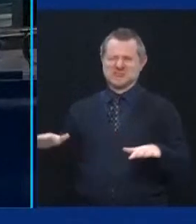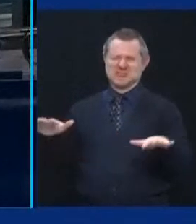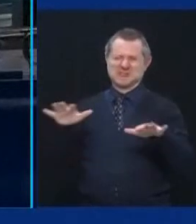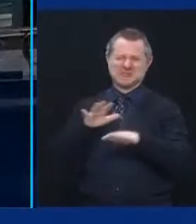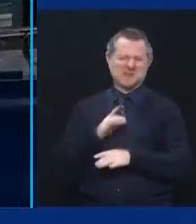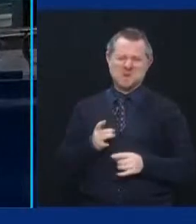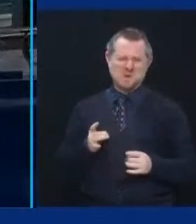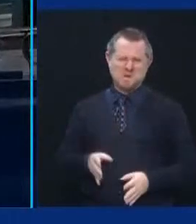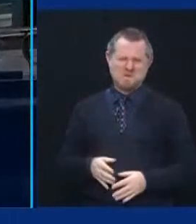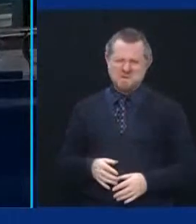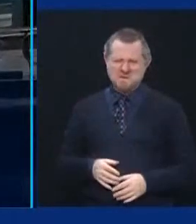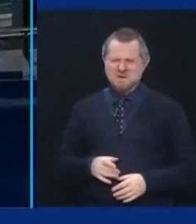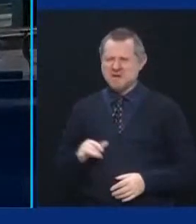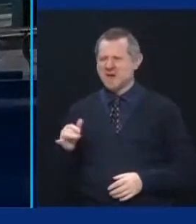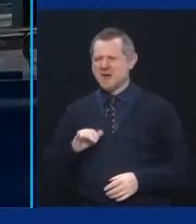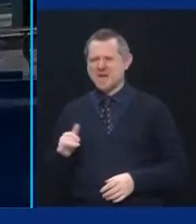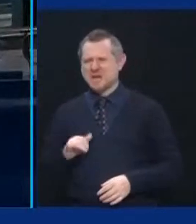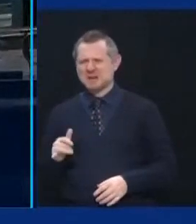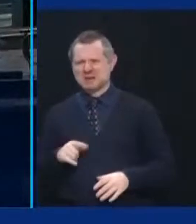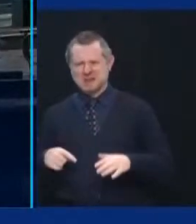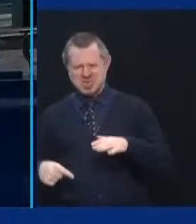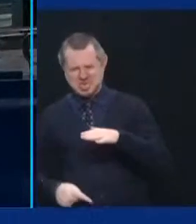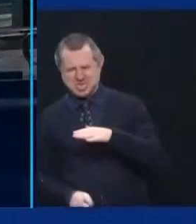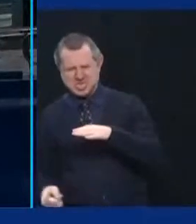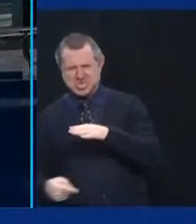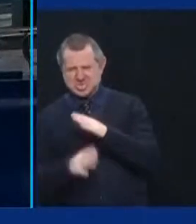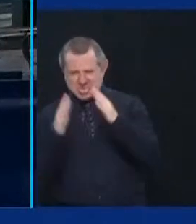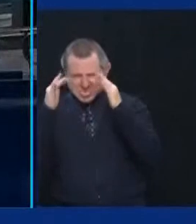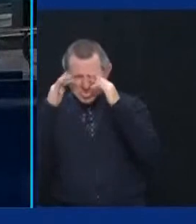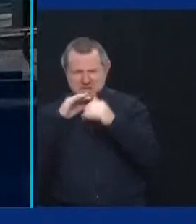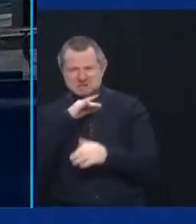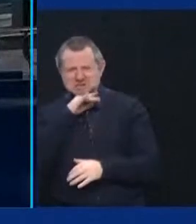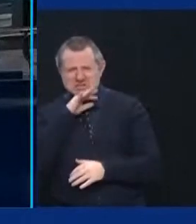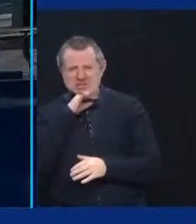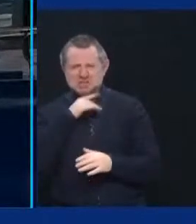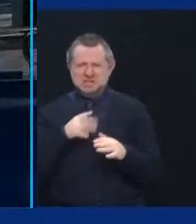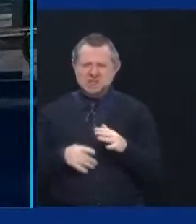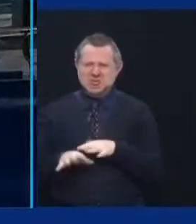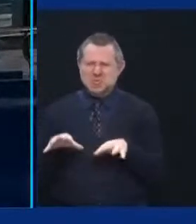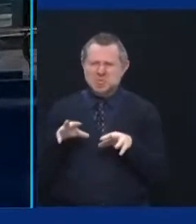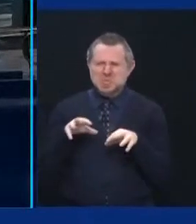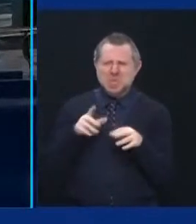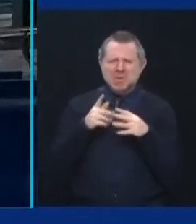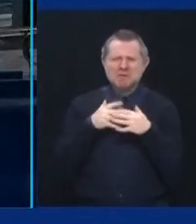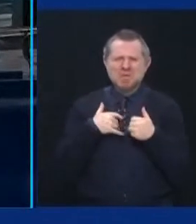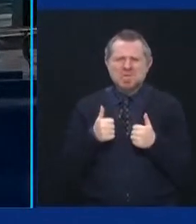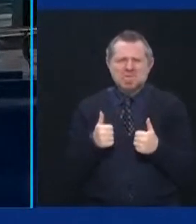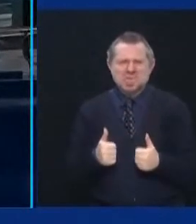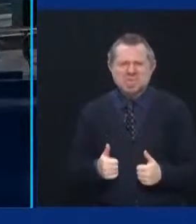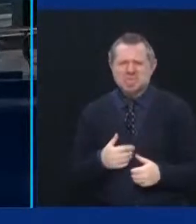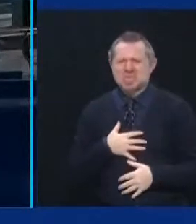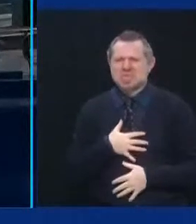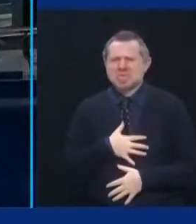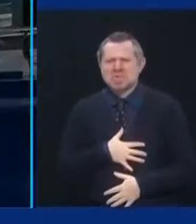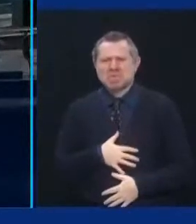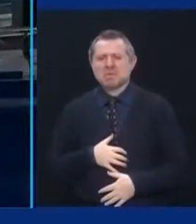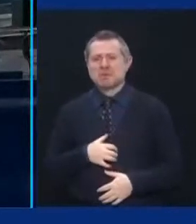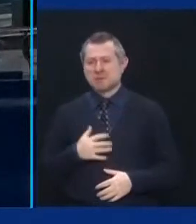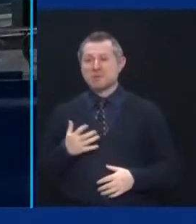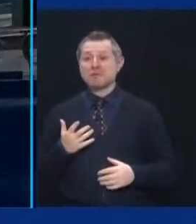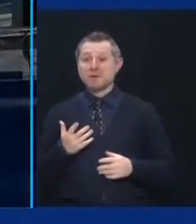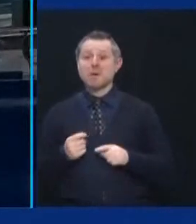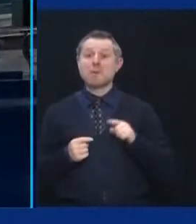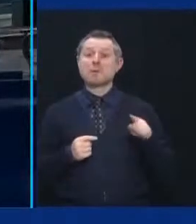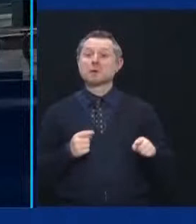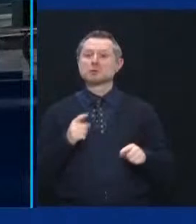through the catacombs. It is just a dingy, dark, gloomy space, and it should have been replaced